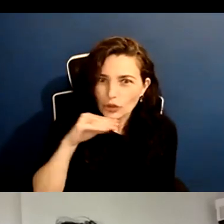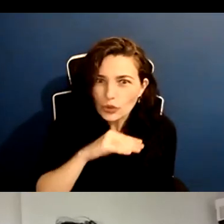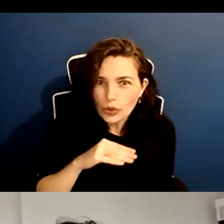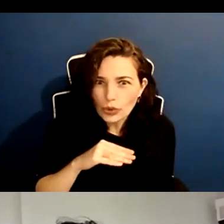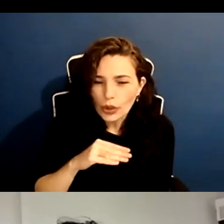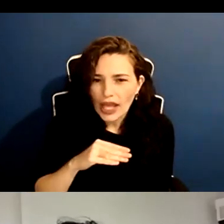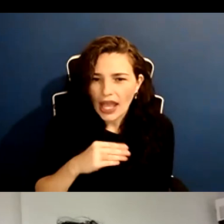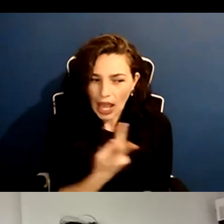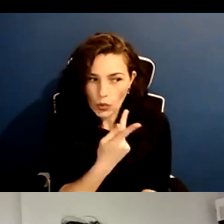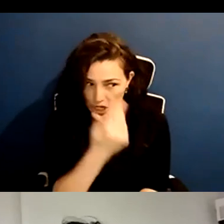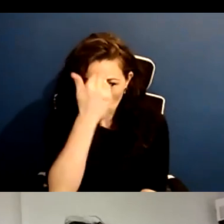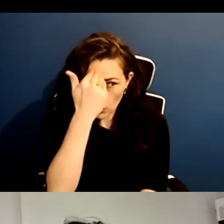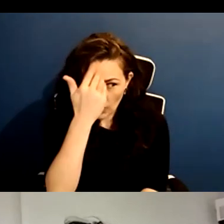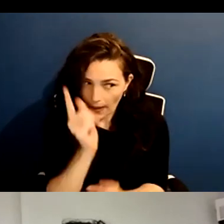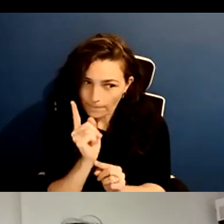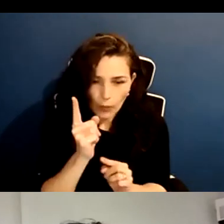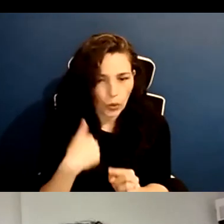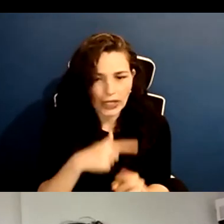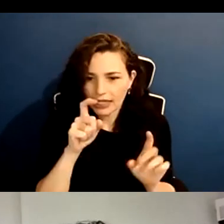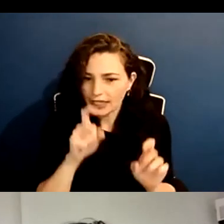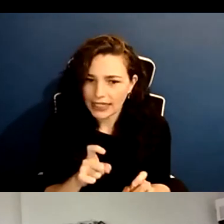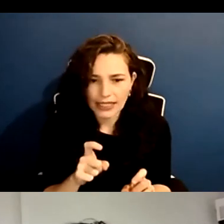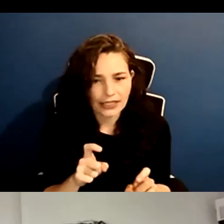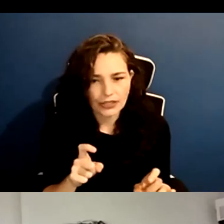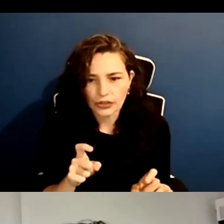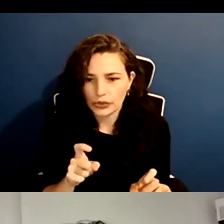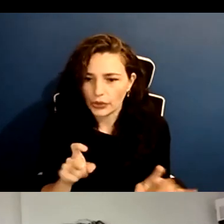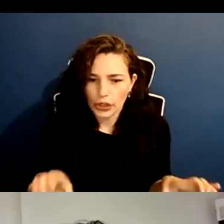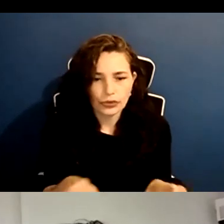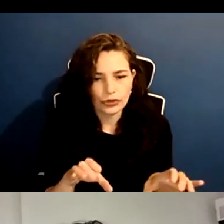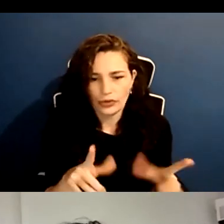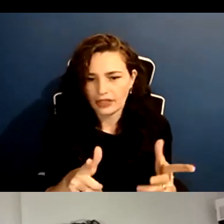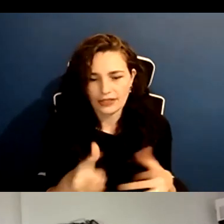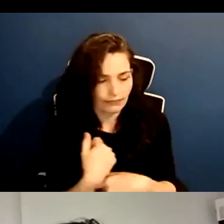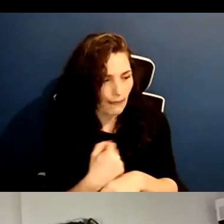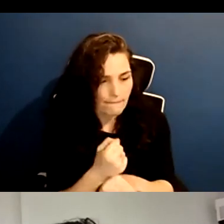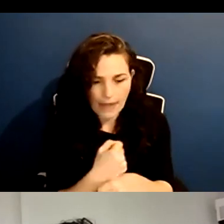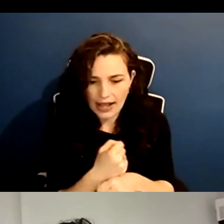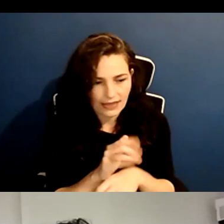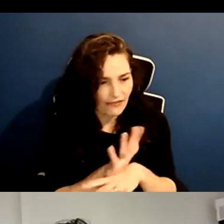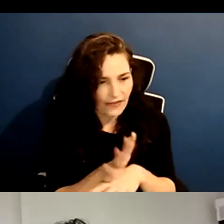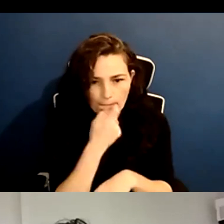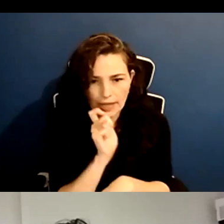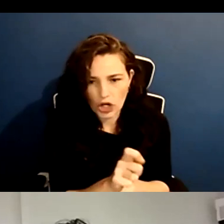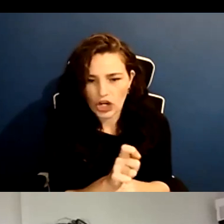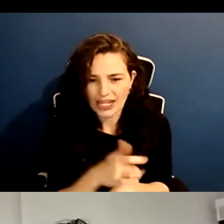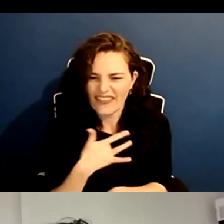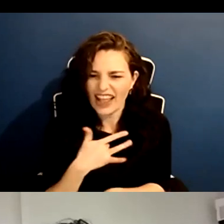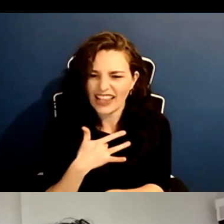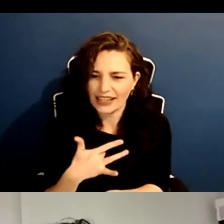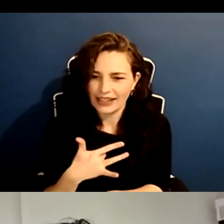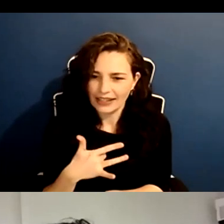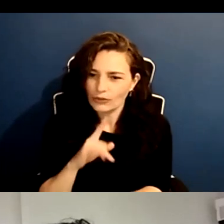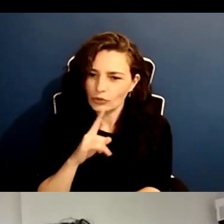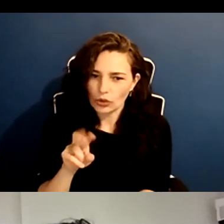knew at that moment, like we didn't even have to say it. We looked at each other and we knew that we had to make this film because it was just like some raw information that